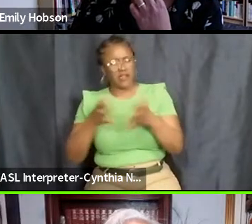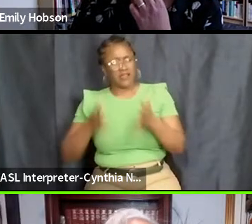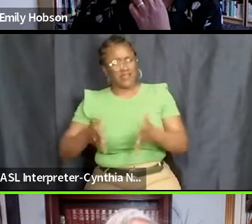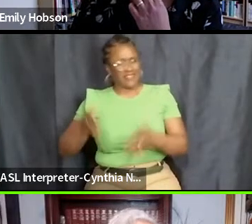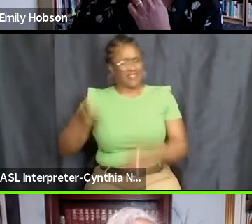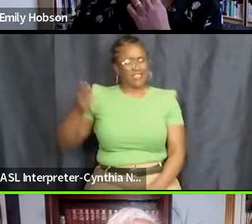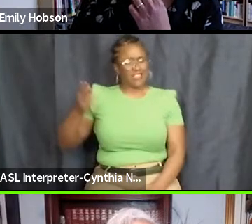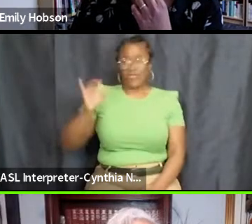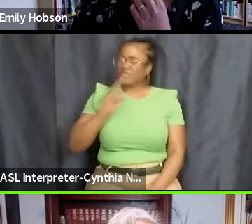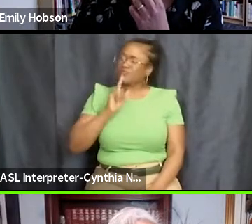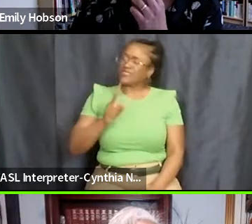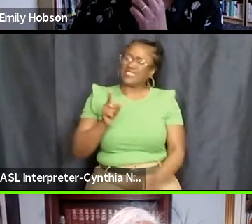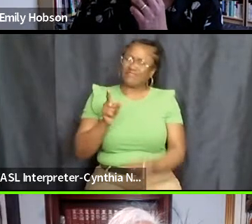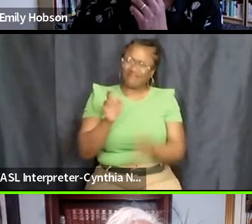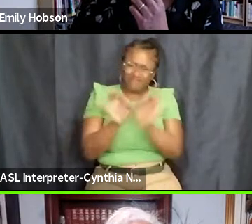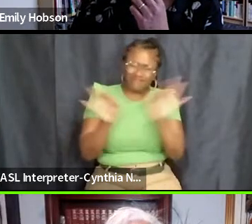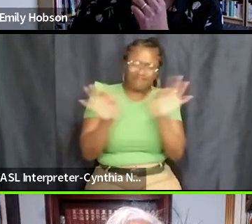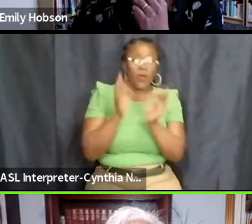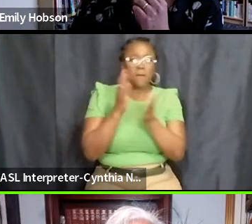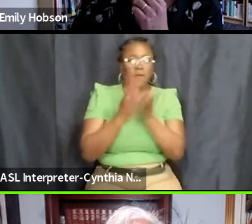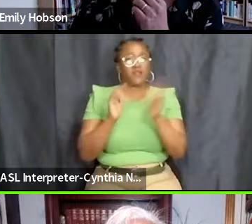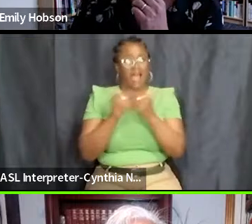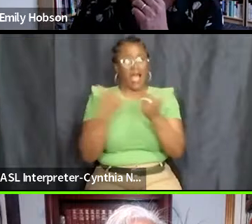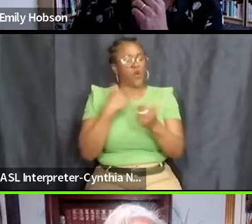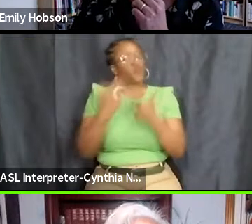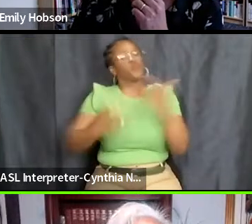of who we are and how we roll.